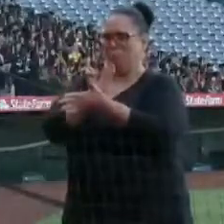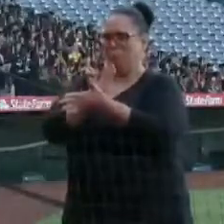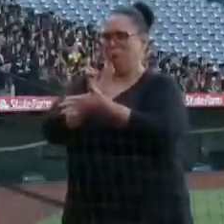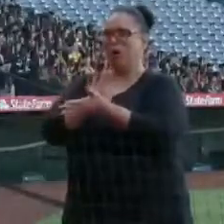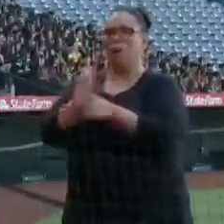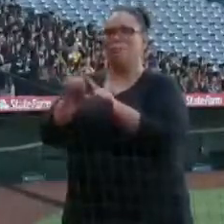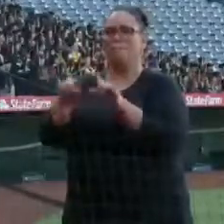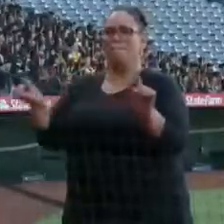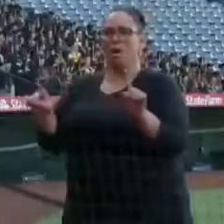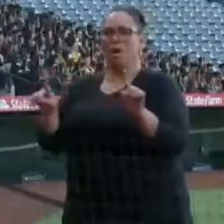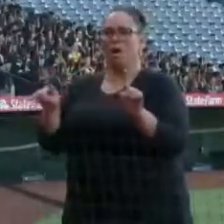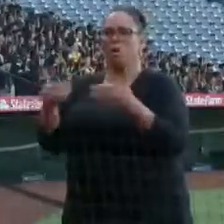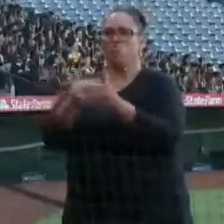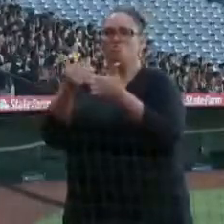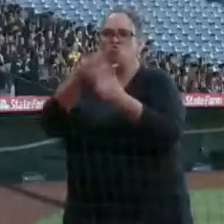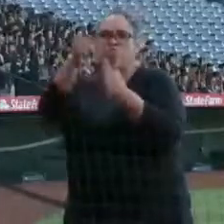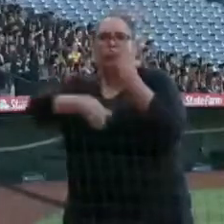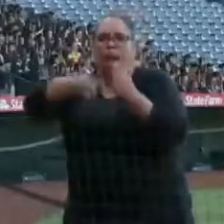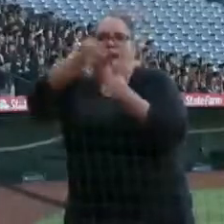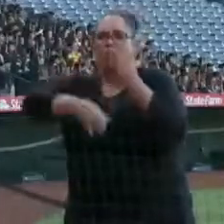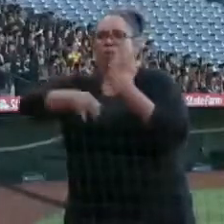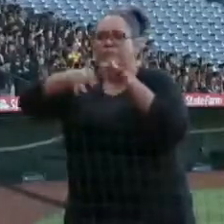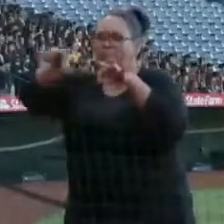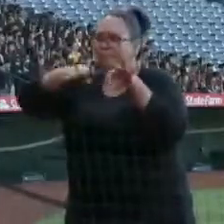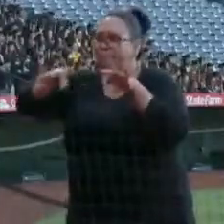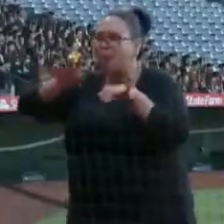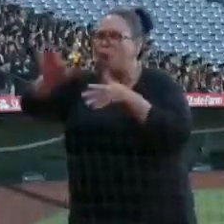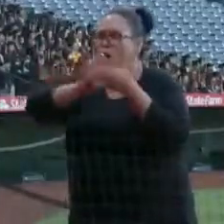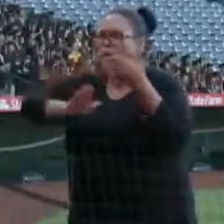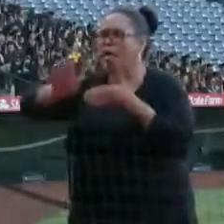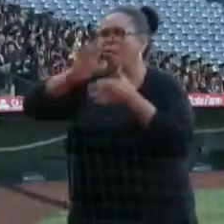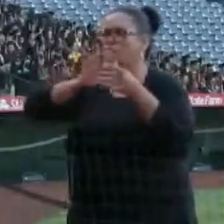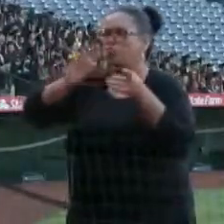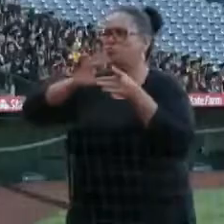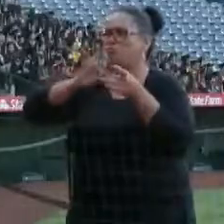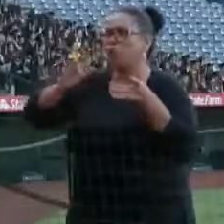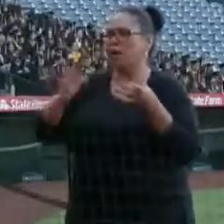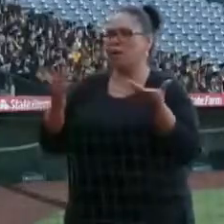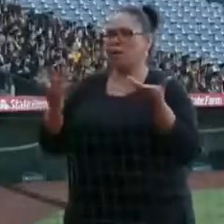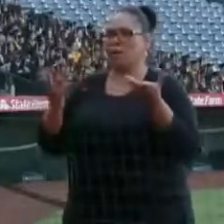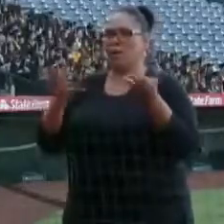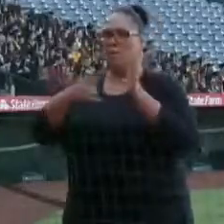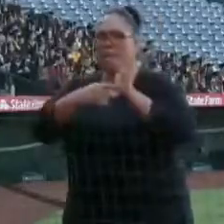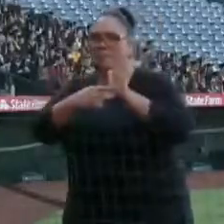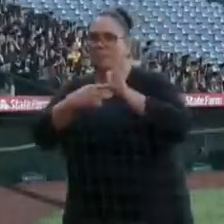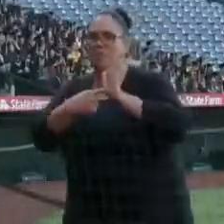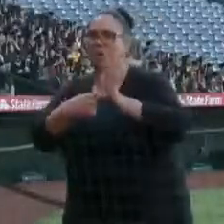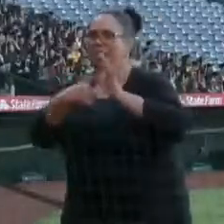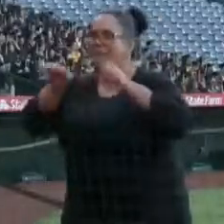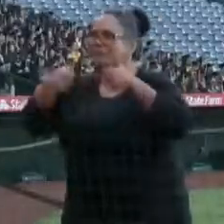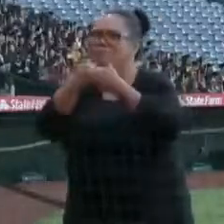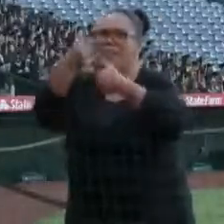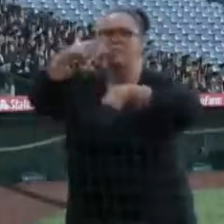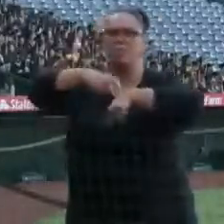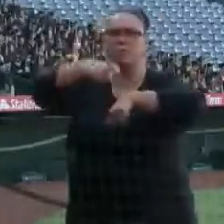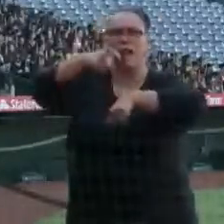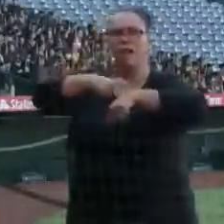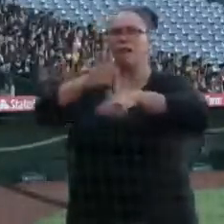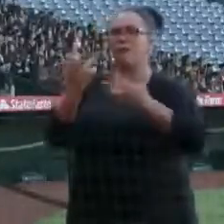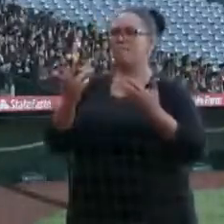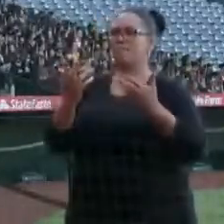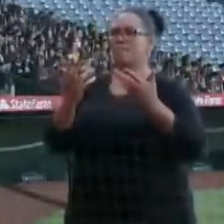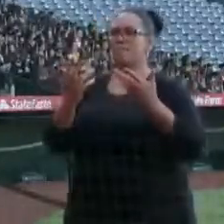your narrative that tells you your college story. A story that demonstrates the challenging times, the professor